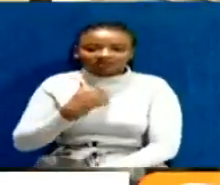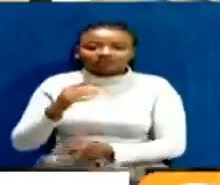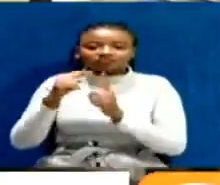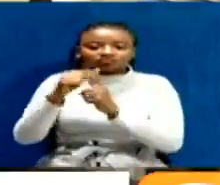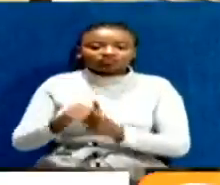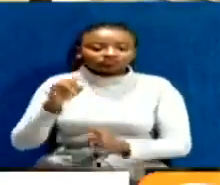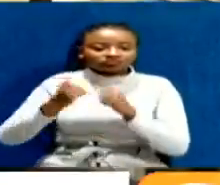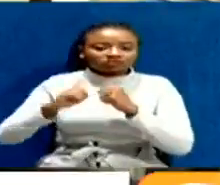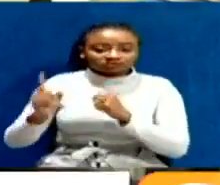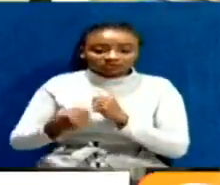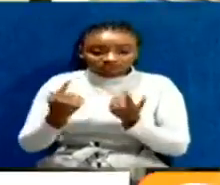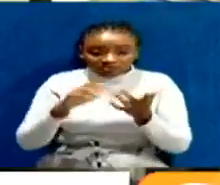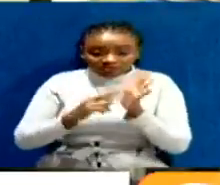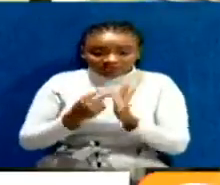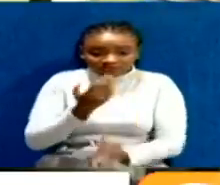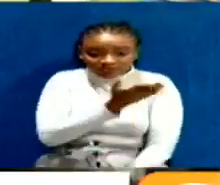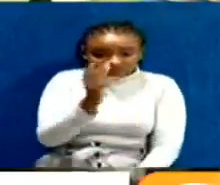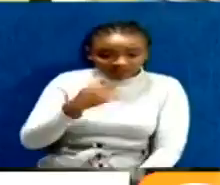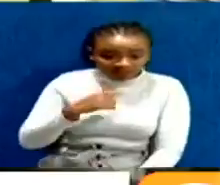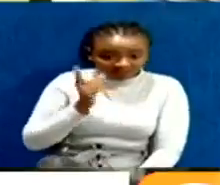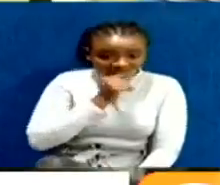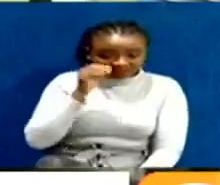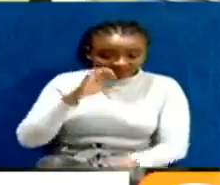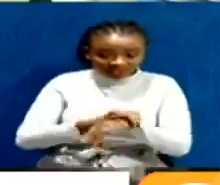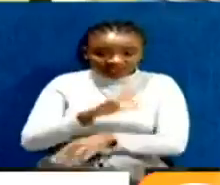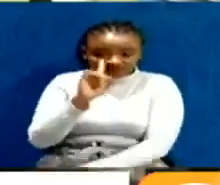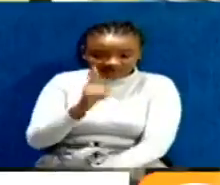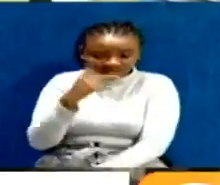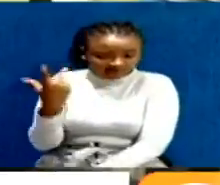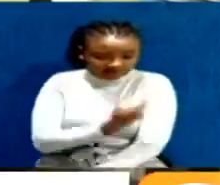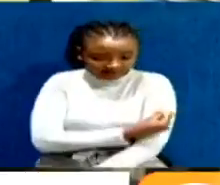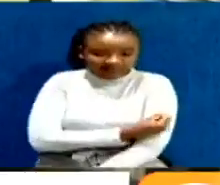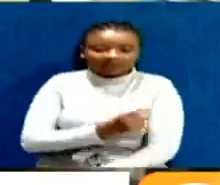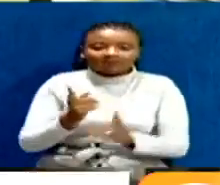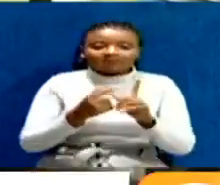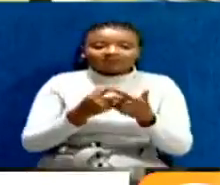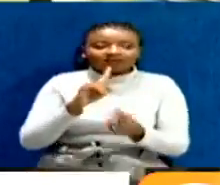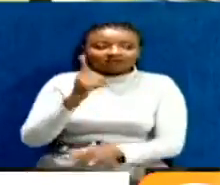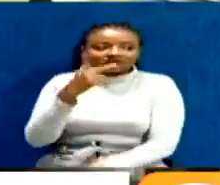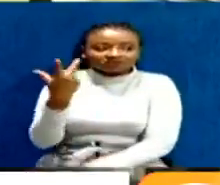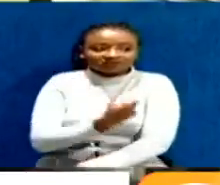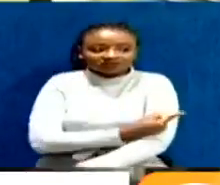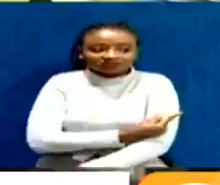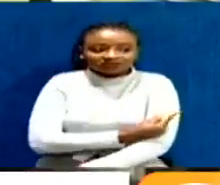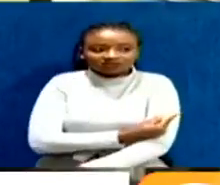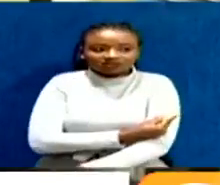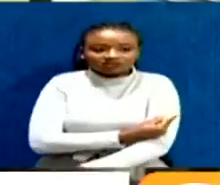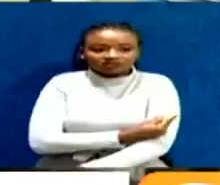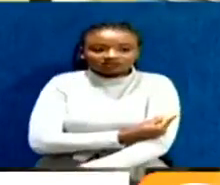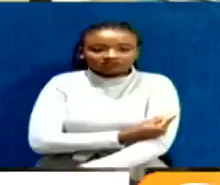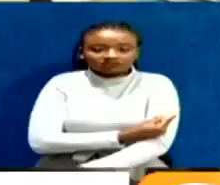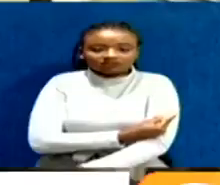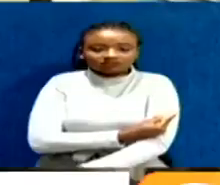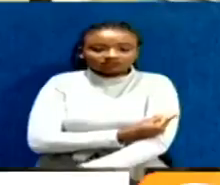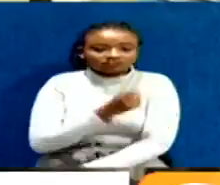not received a message notifying you that you are ready for the second dose, and you are sure that you have, from the first